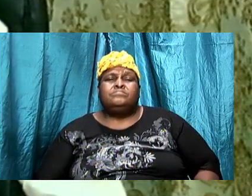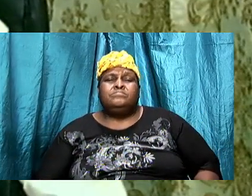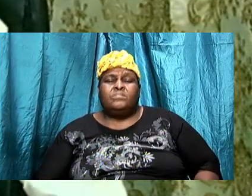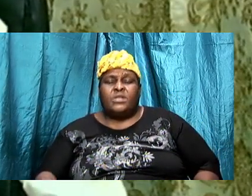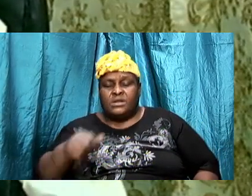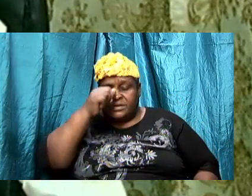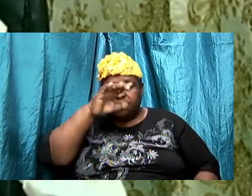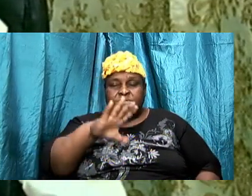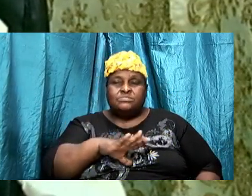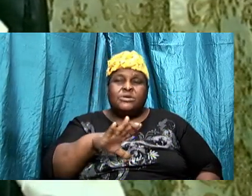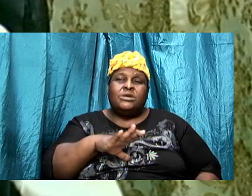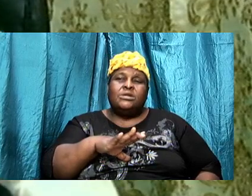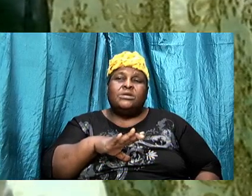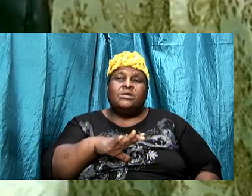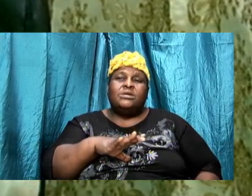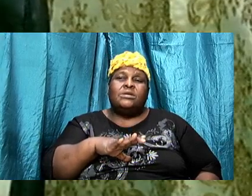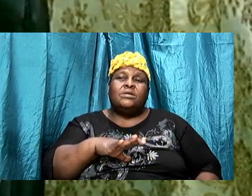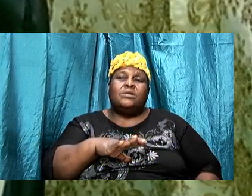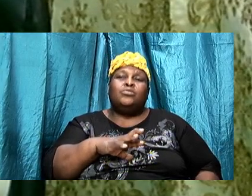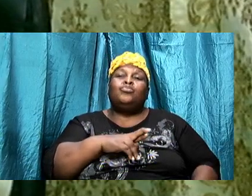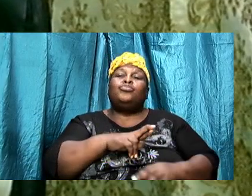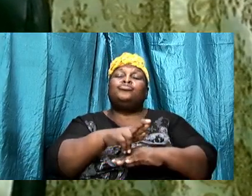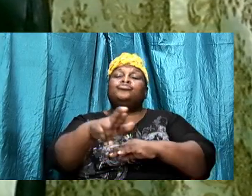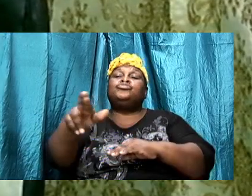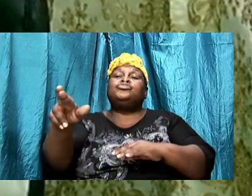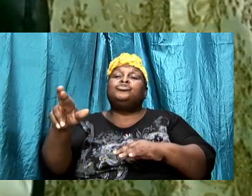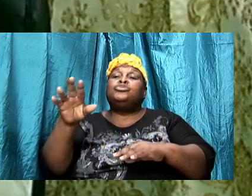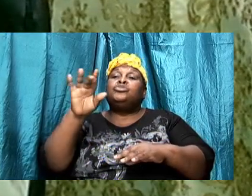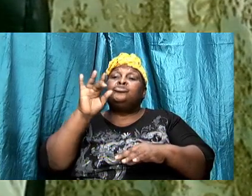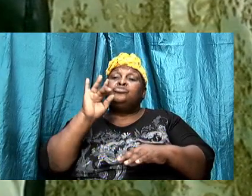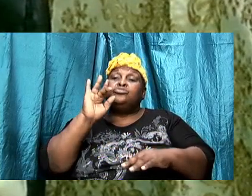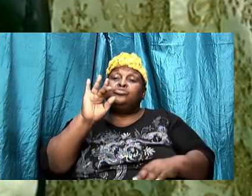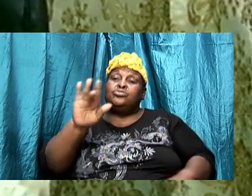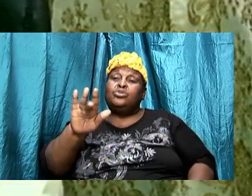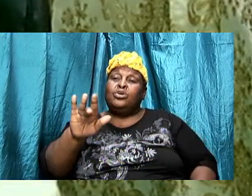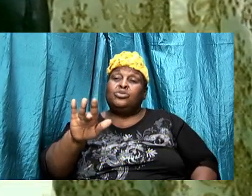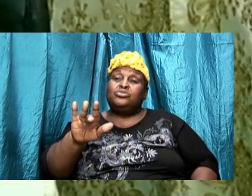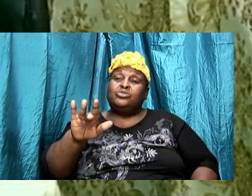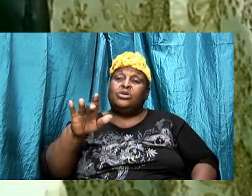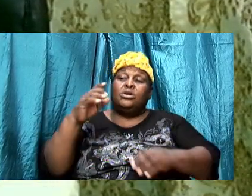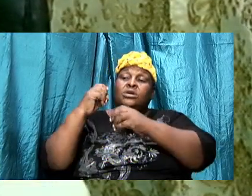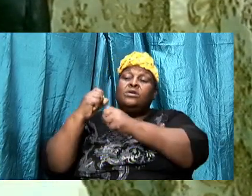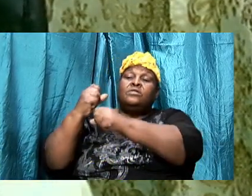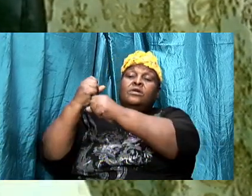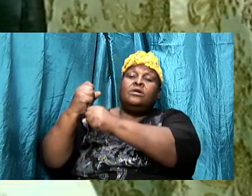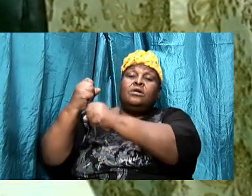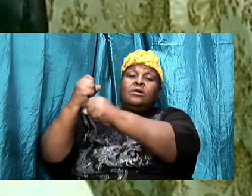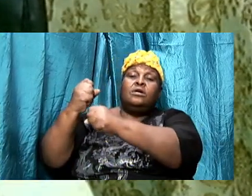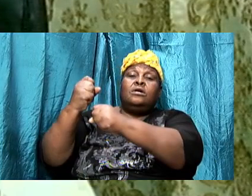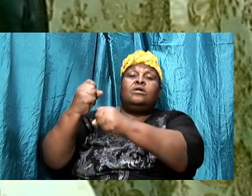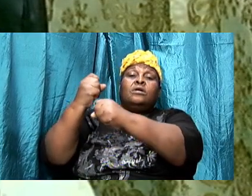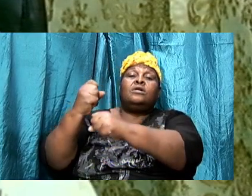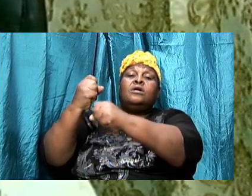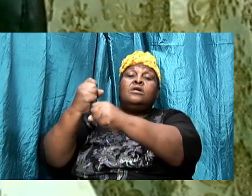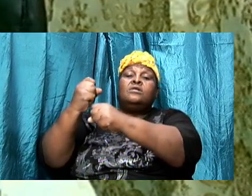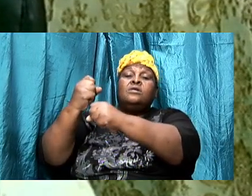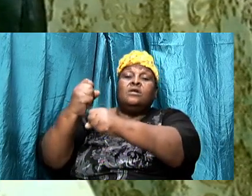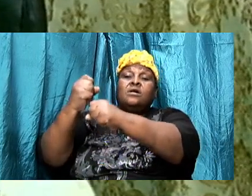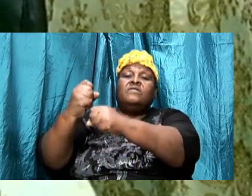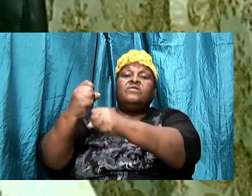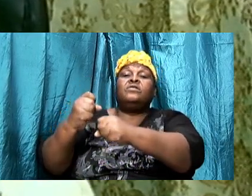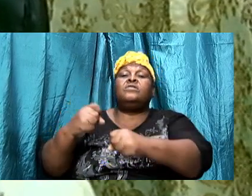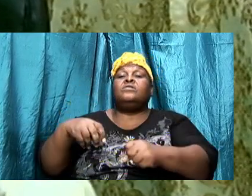Uzzah, that he reached out to touch the Ark of the Covenant. Now, the Ark of the